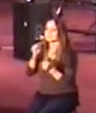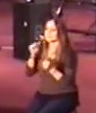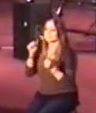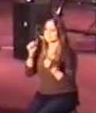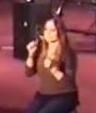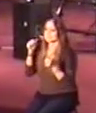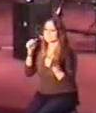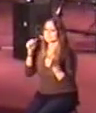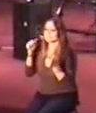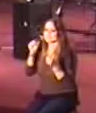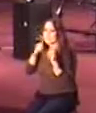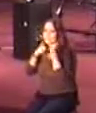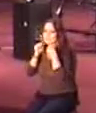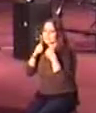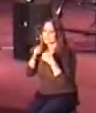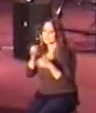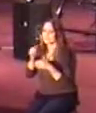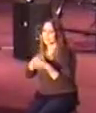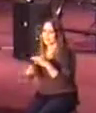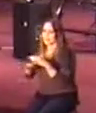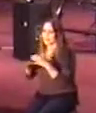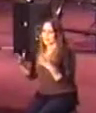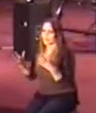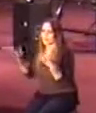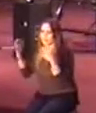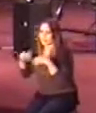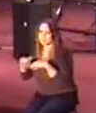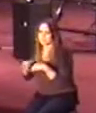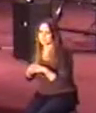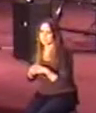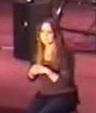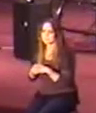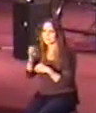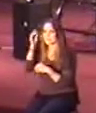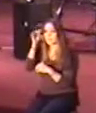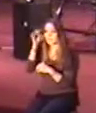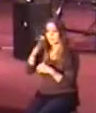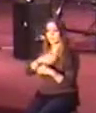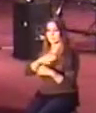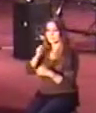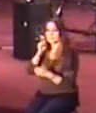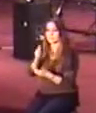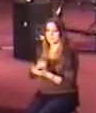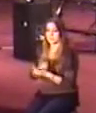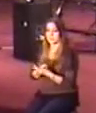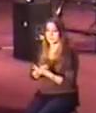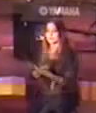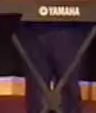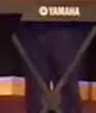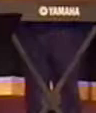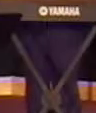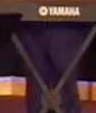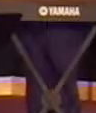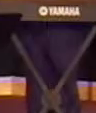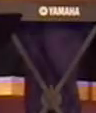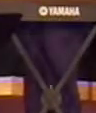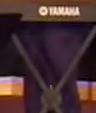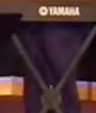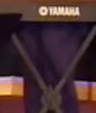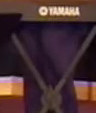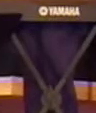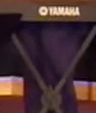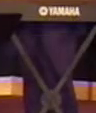this. She says, I thought about my daughter, Kimberly. She was 12. And she says, I was just seeing my daughter's